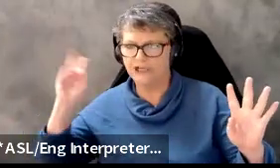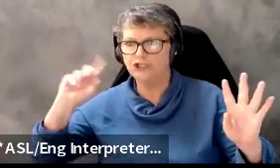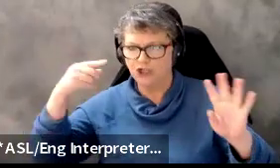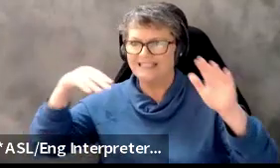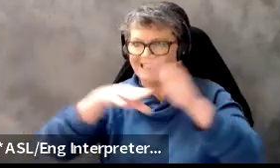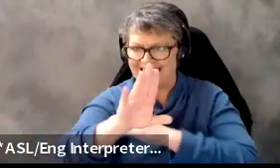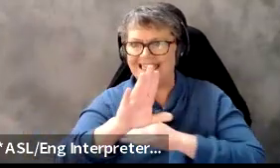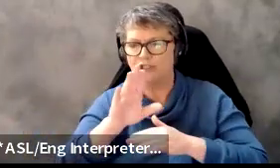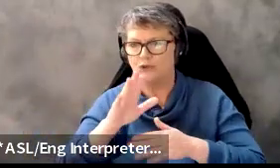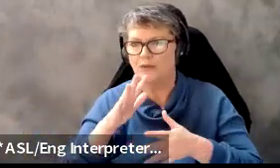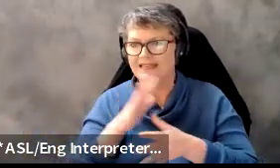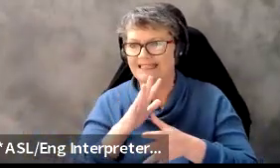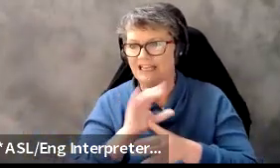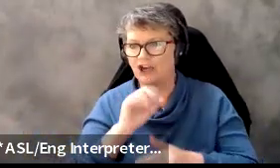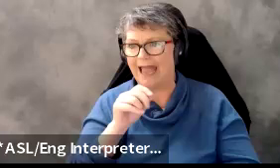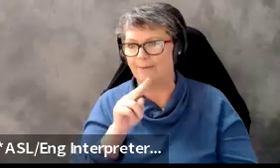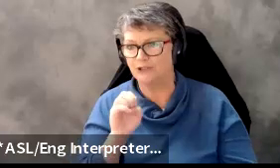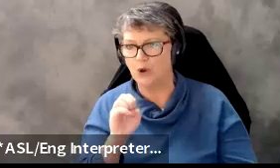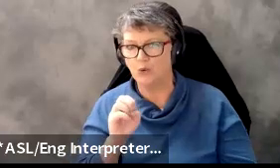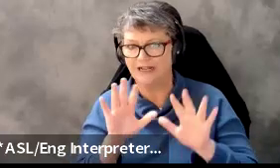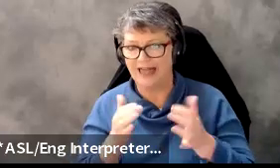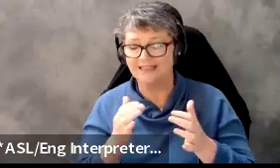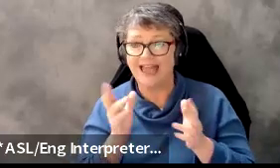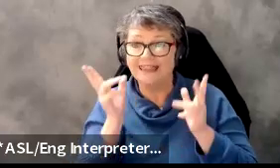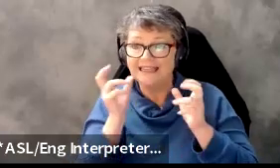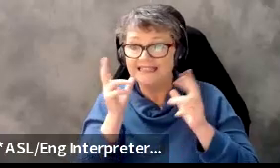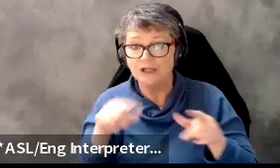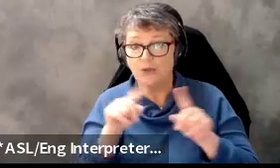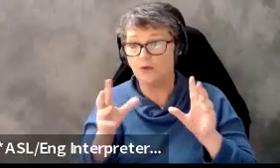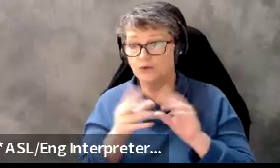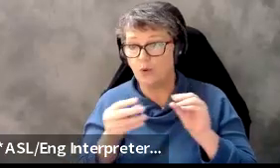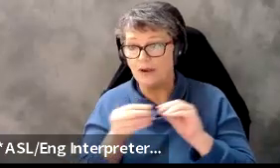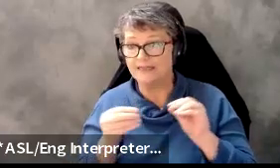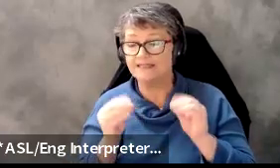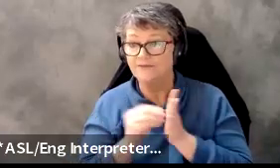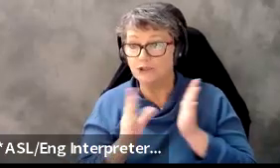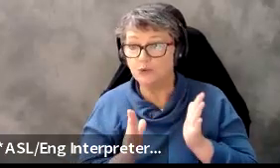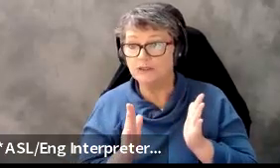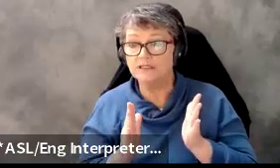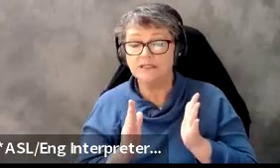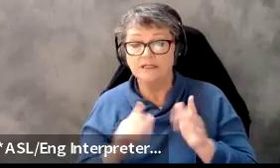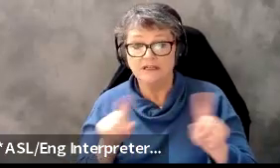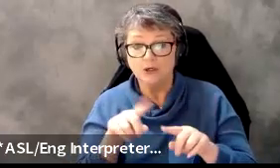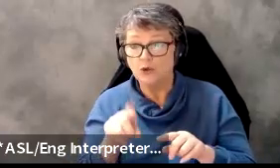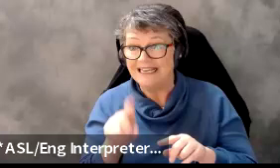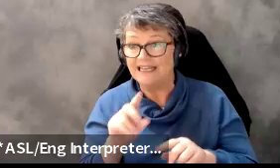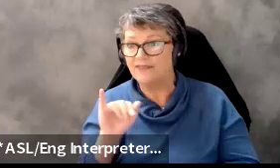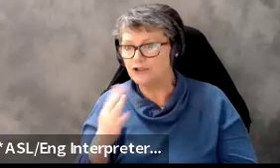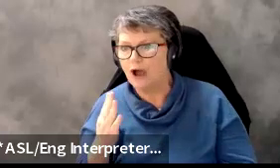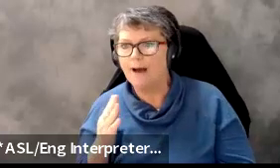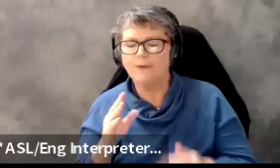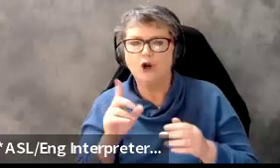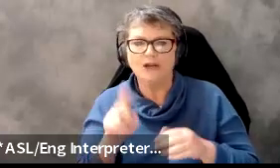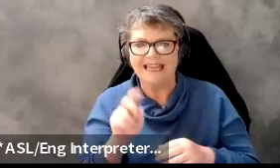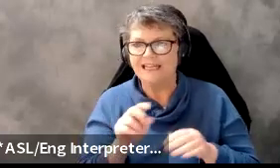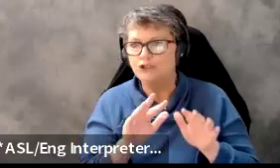get into their senior capstone class. And listening to those stories of students who needed the job or needed